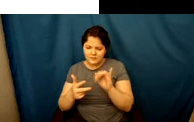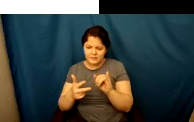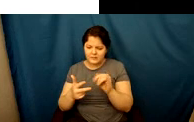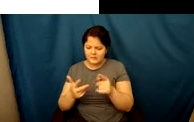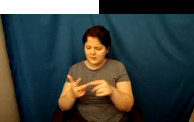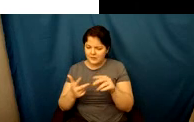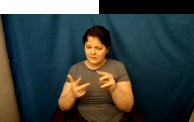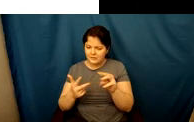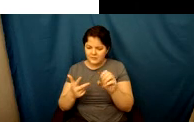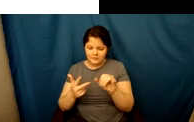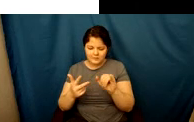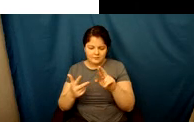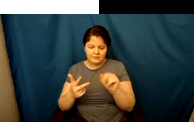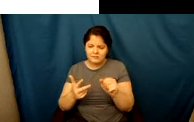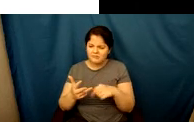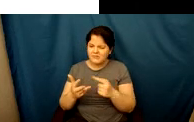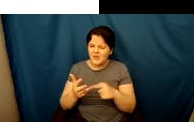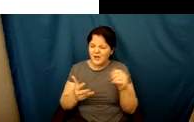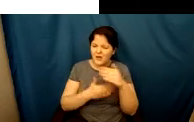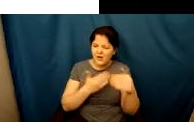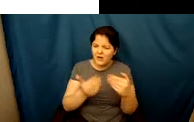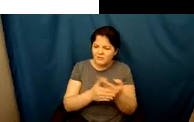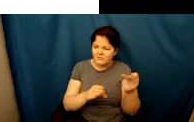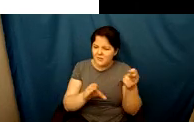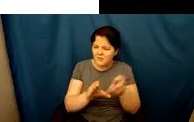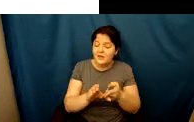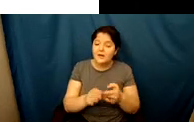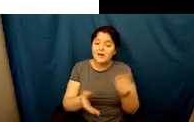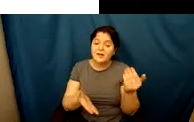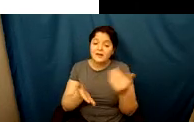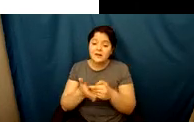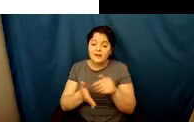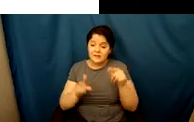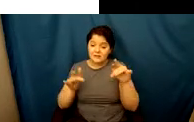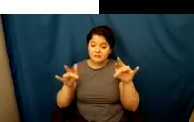participants. And as a reminder, this presentation will be posted at